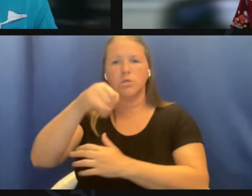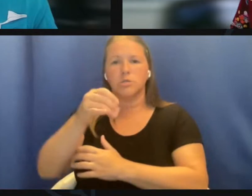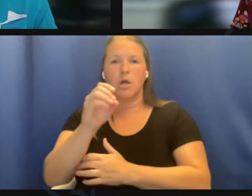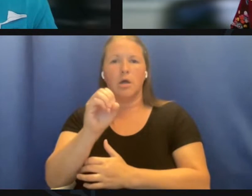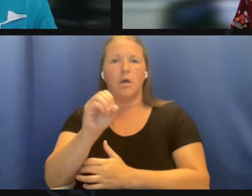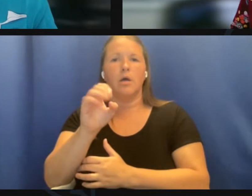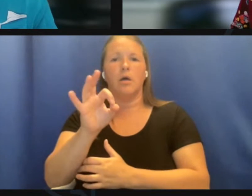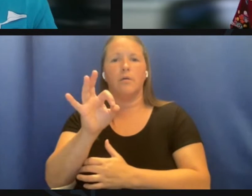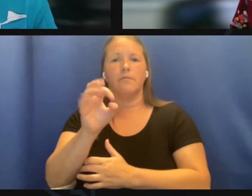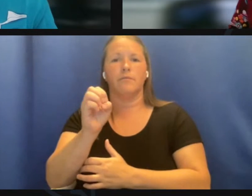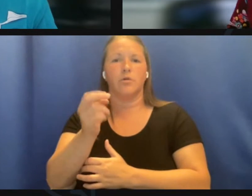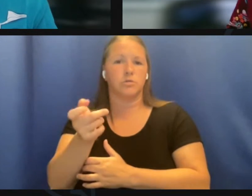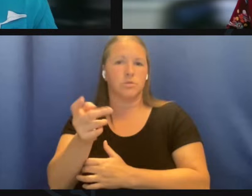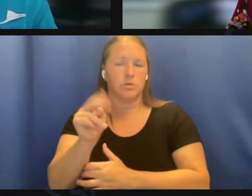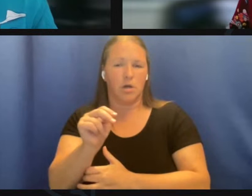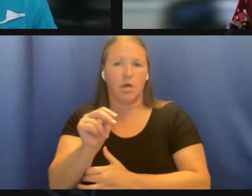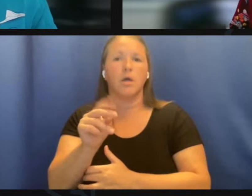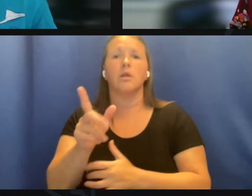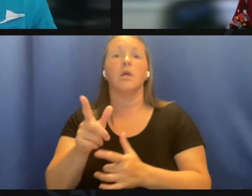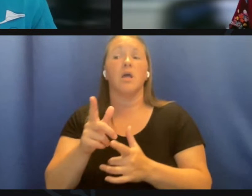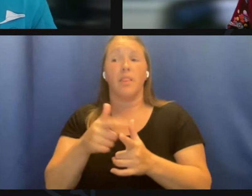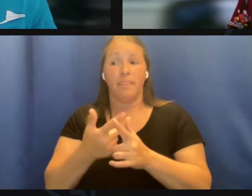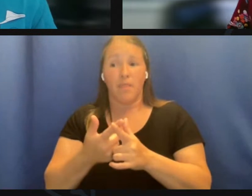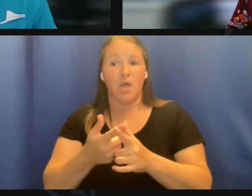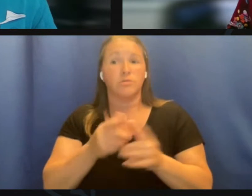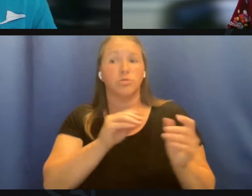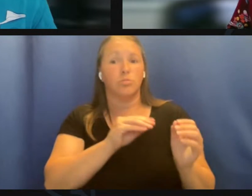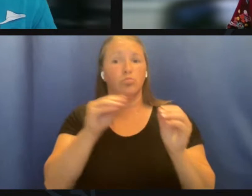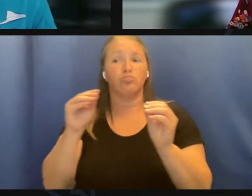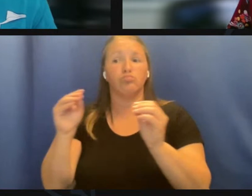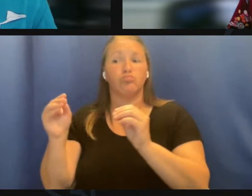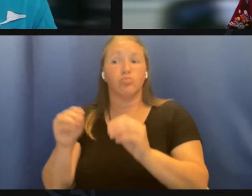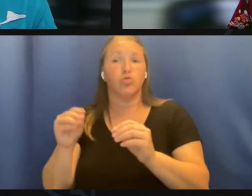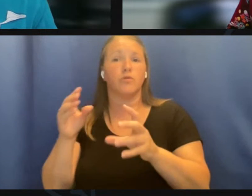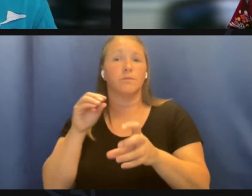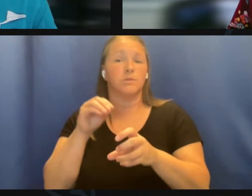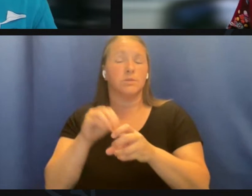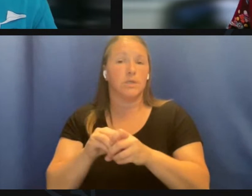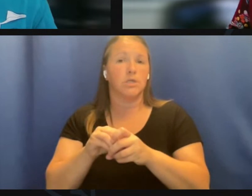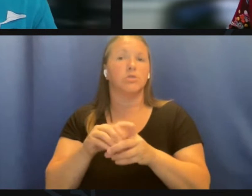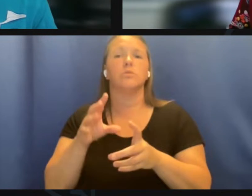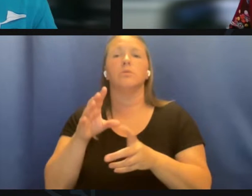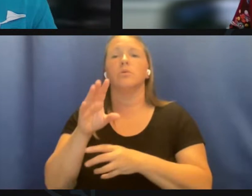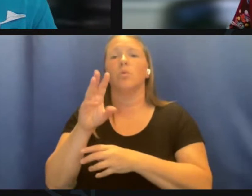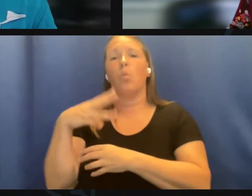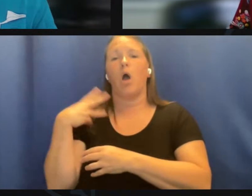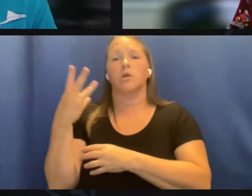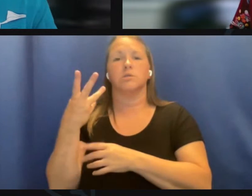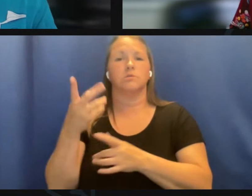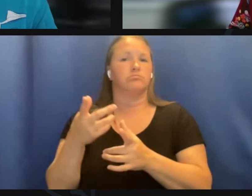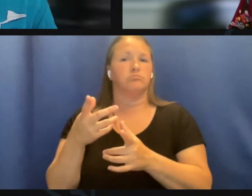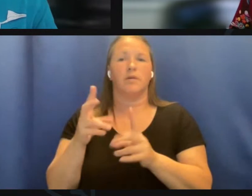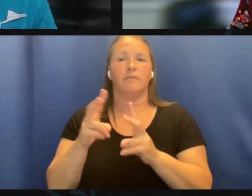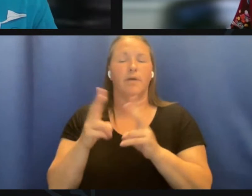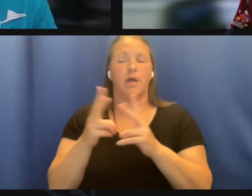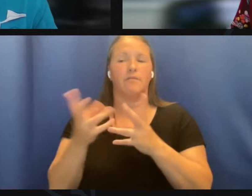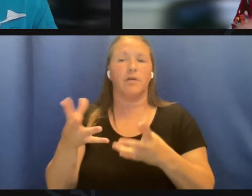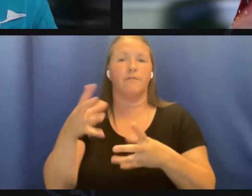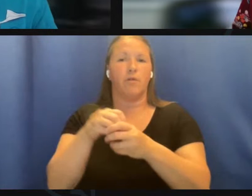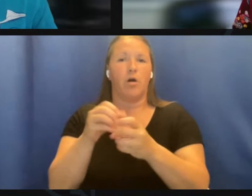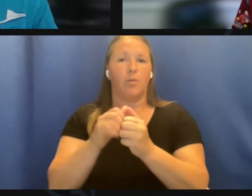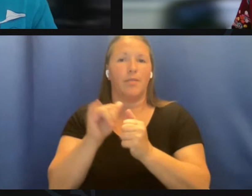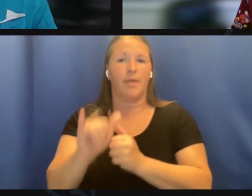of the Madison White House. What survives is not the politics. What survives is the socializing. And that is